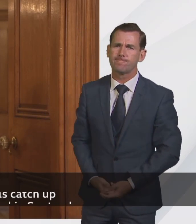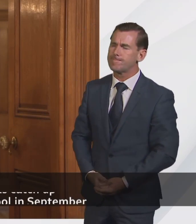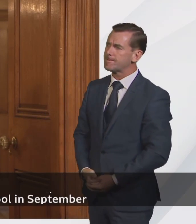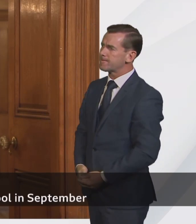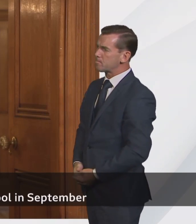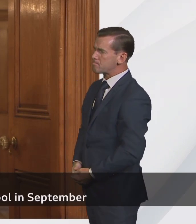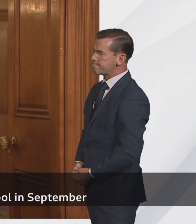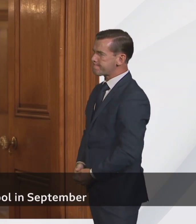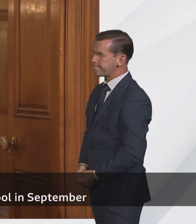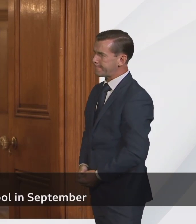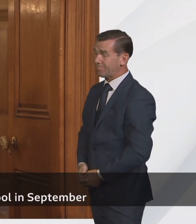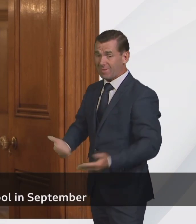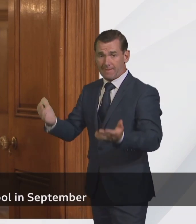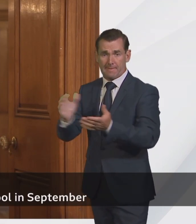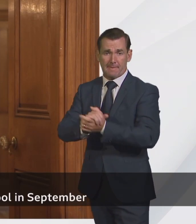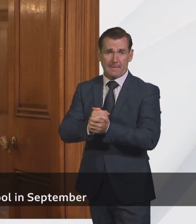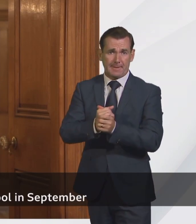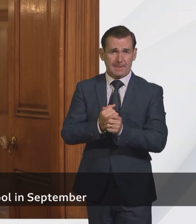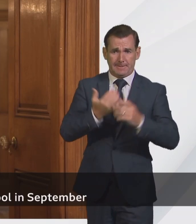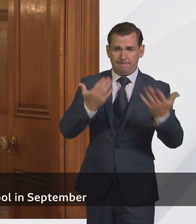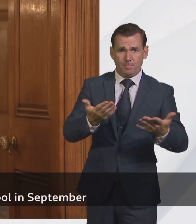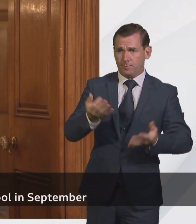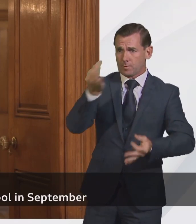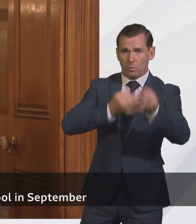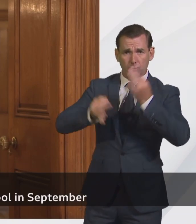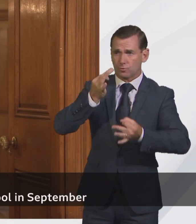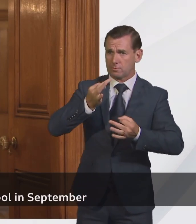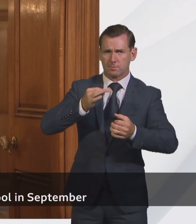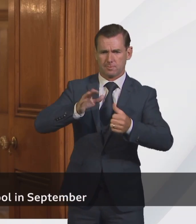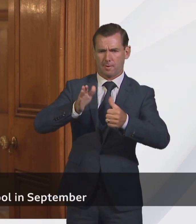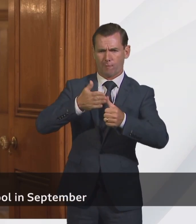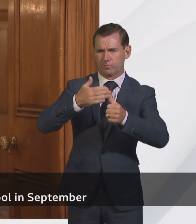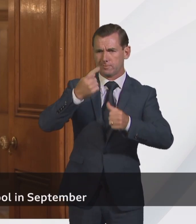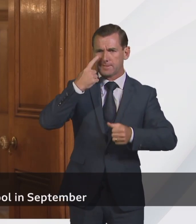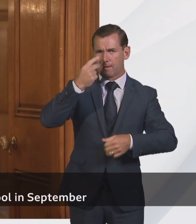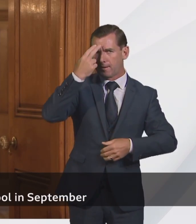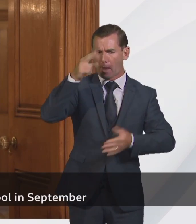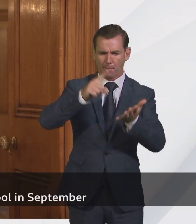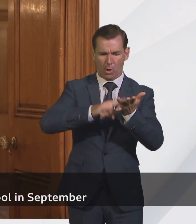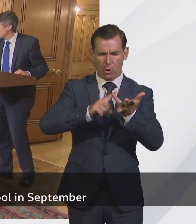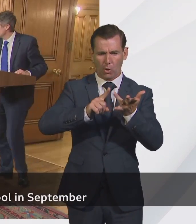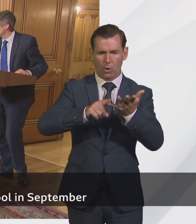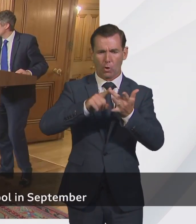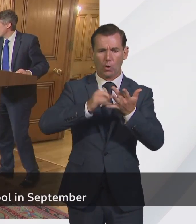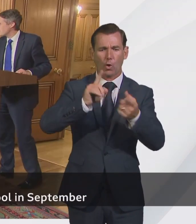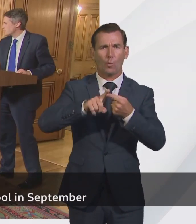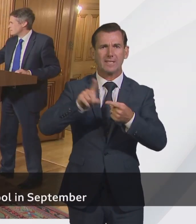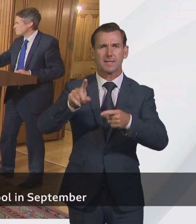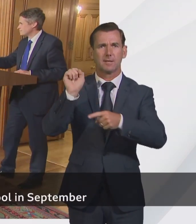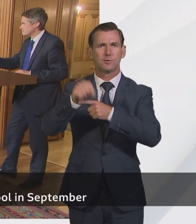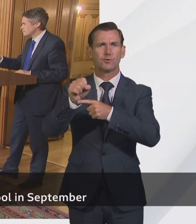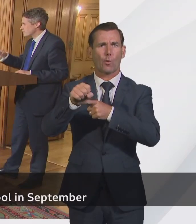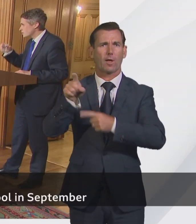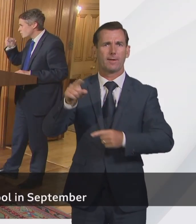Now, on questions, if we can first of all turn to Louise from Stoke-on-Trent. The